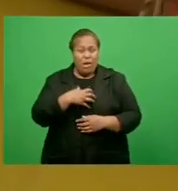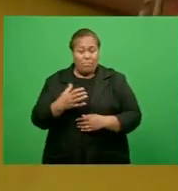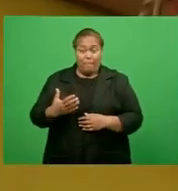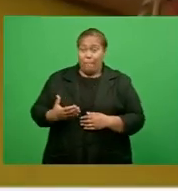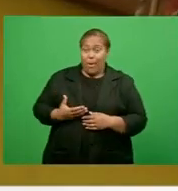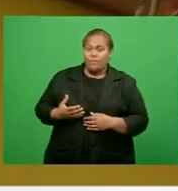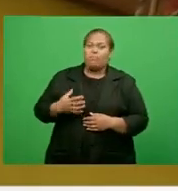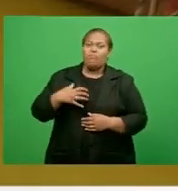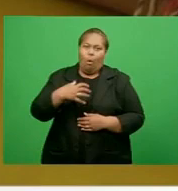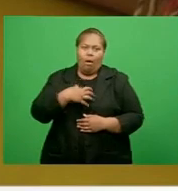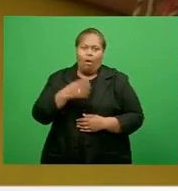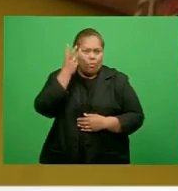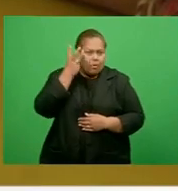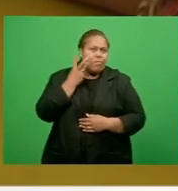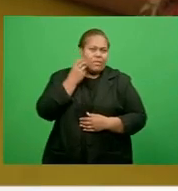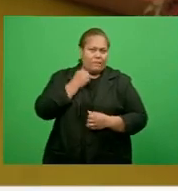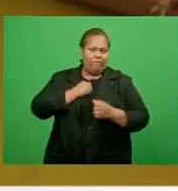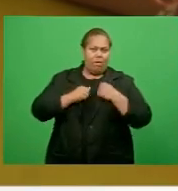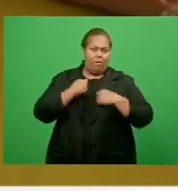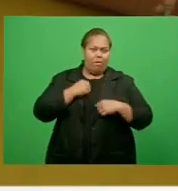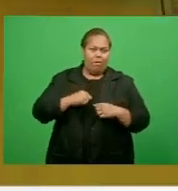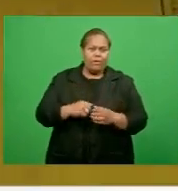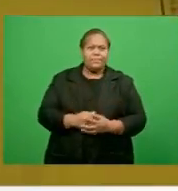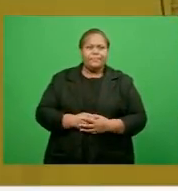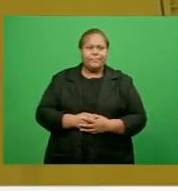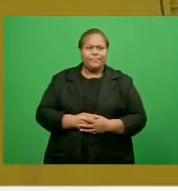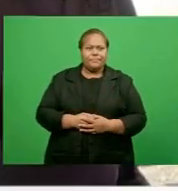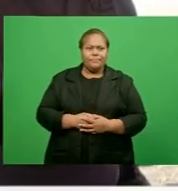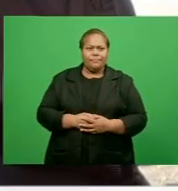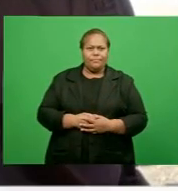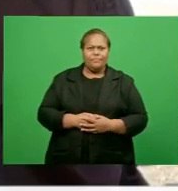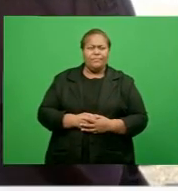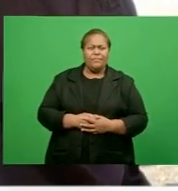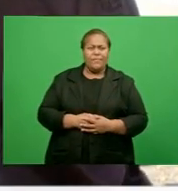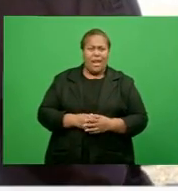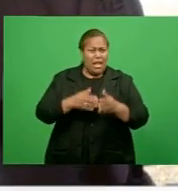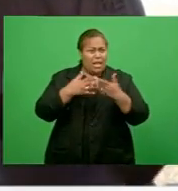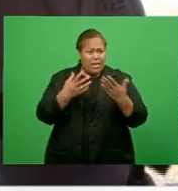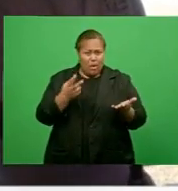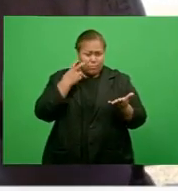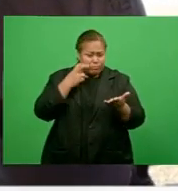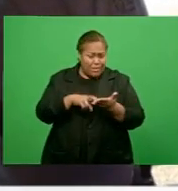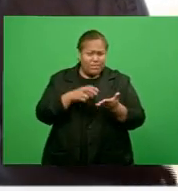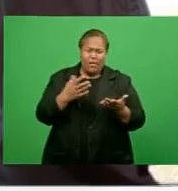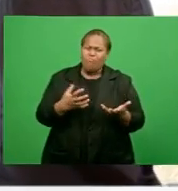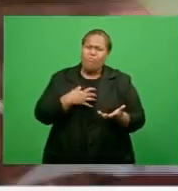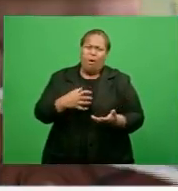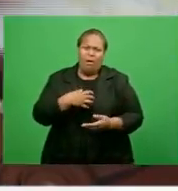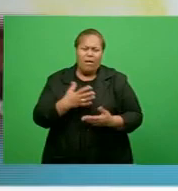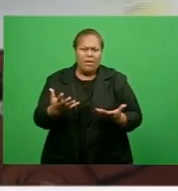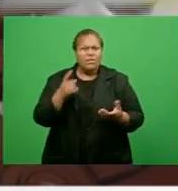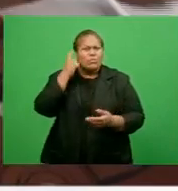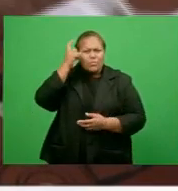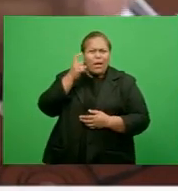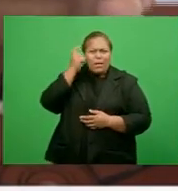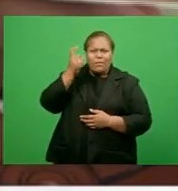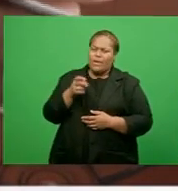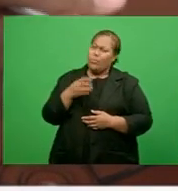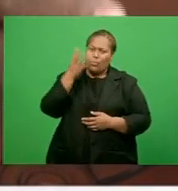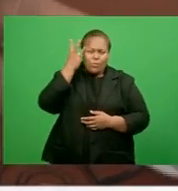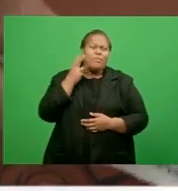there. With late presentation still a concern, Belinda Chan says women need to start prioritizing their